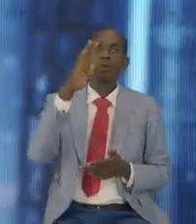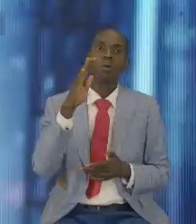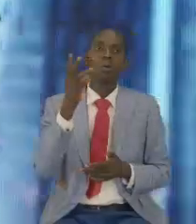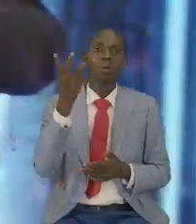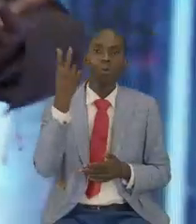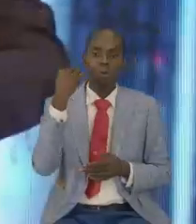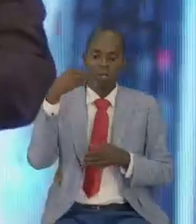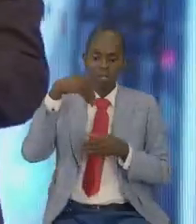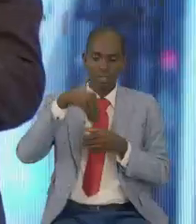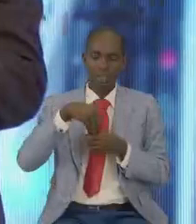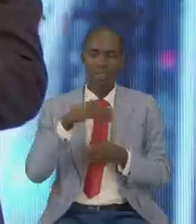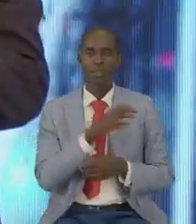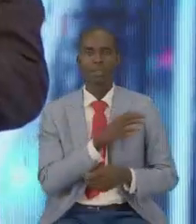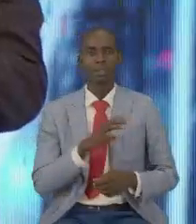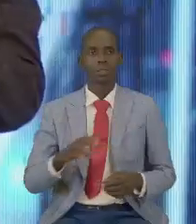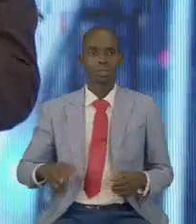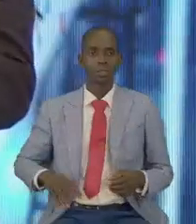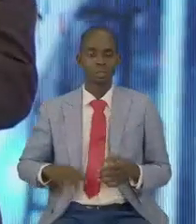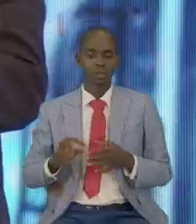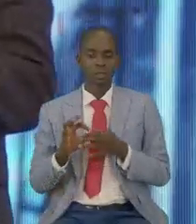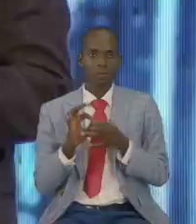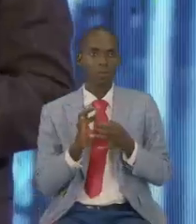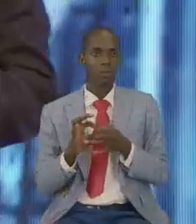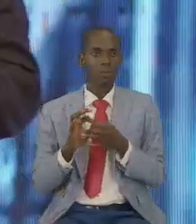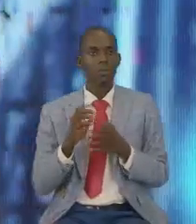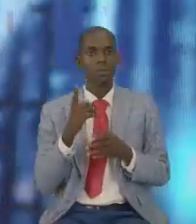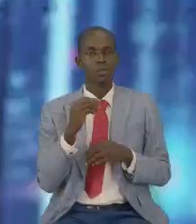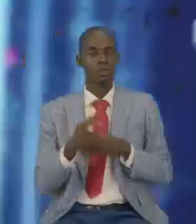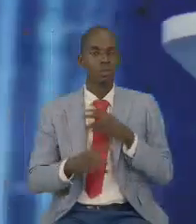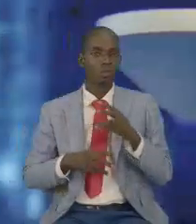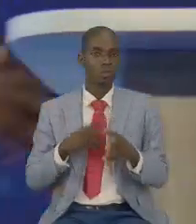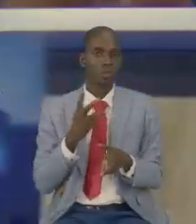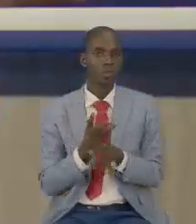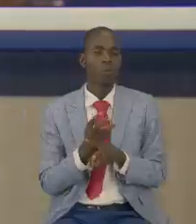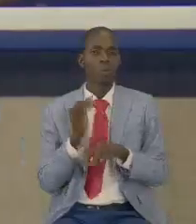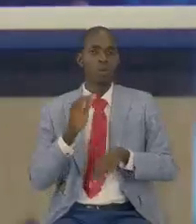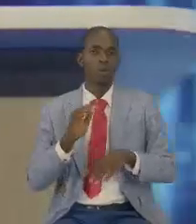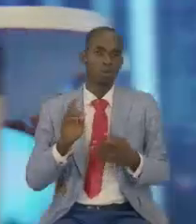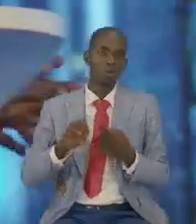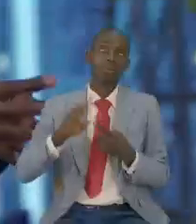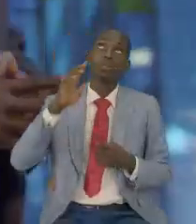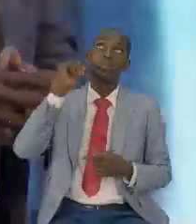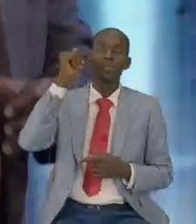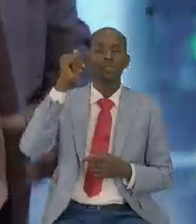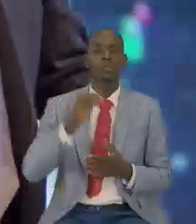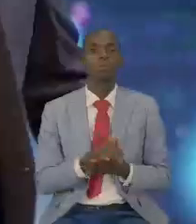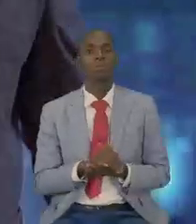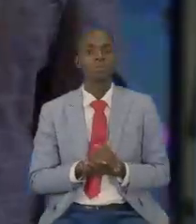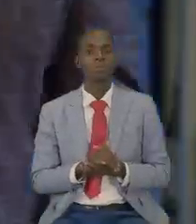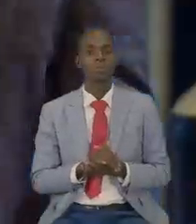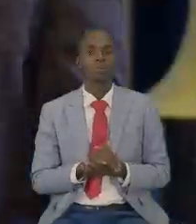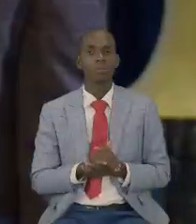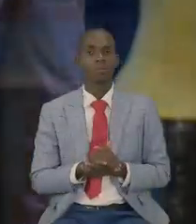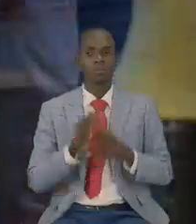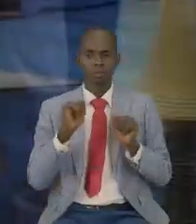reconciling the world unto himself. Can I explain that to you? Look at